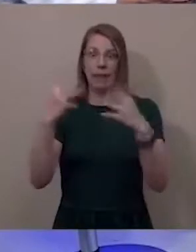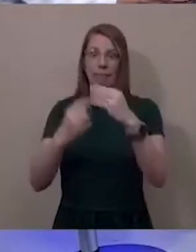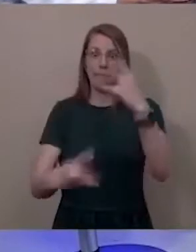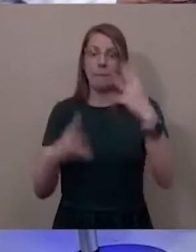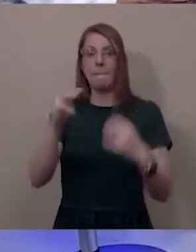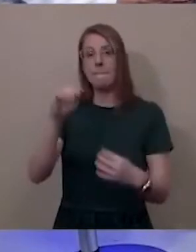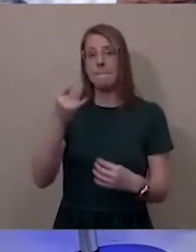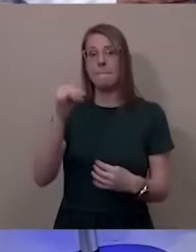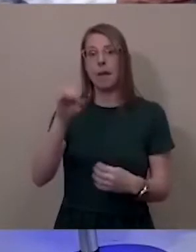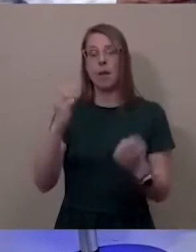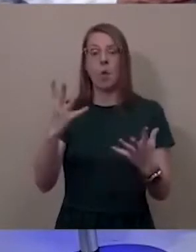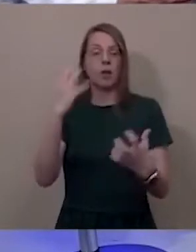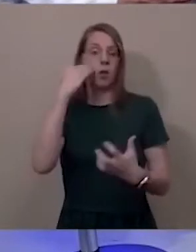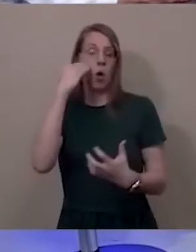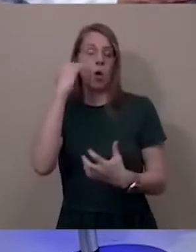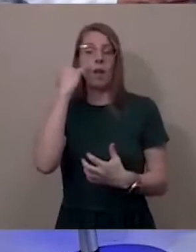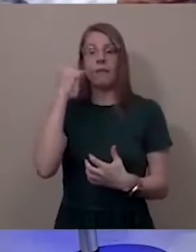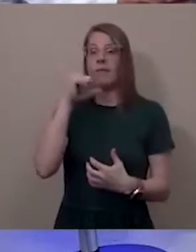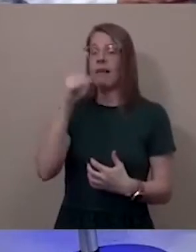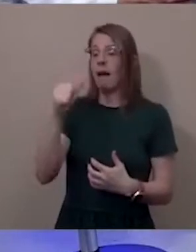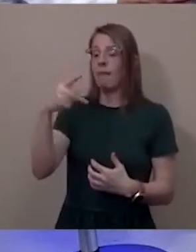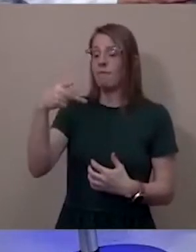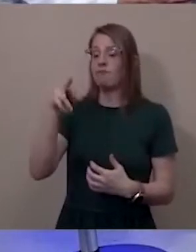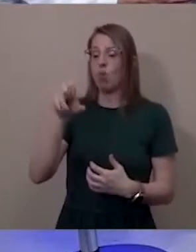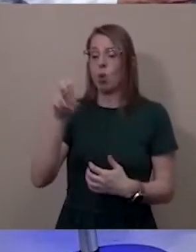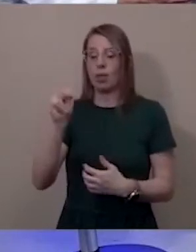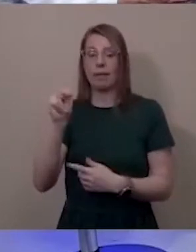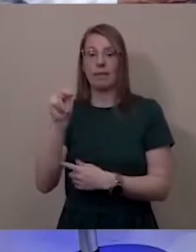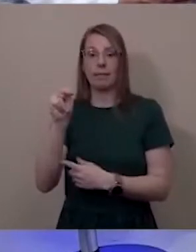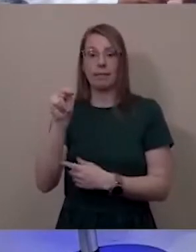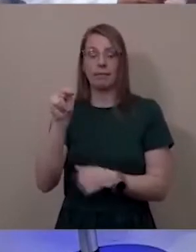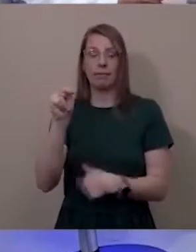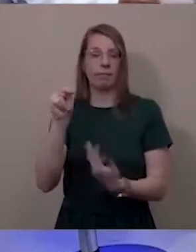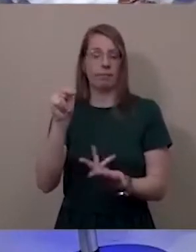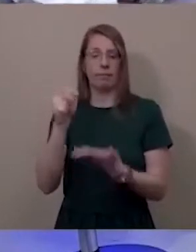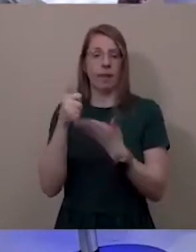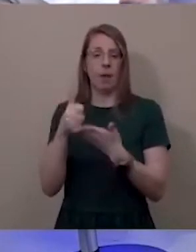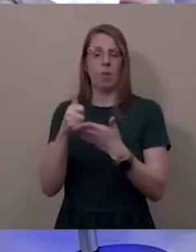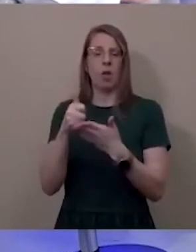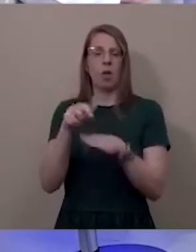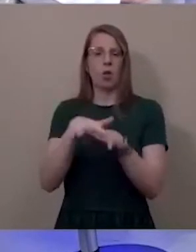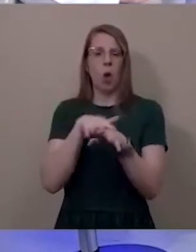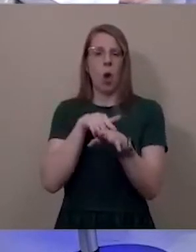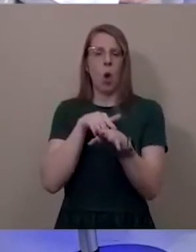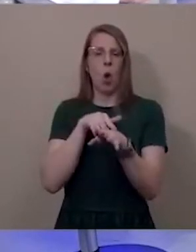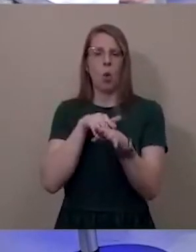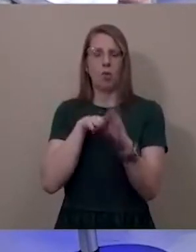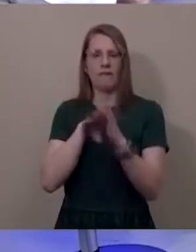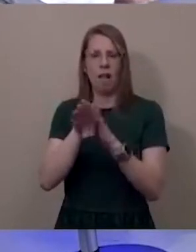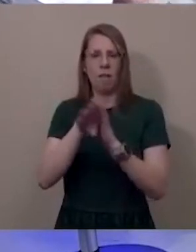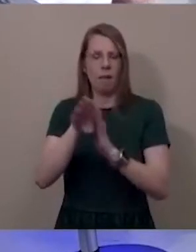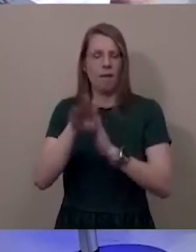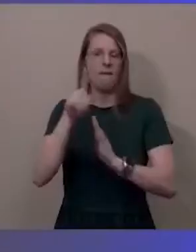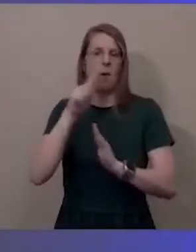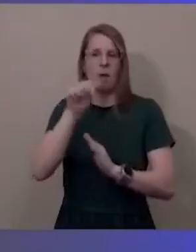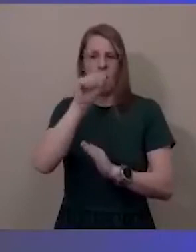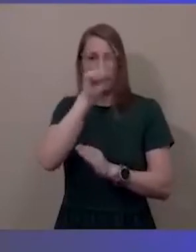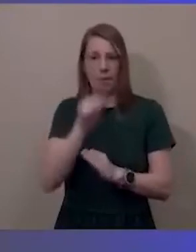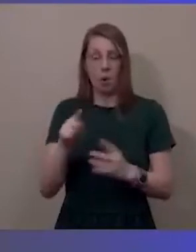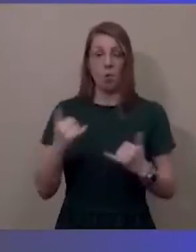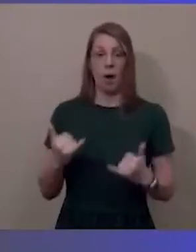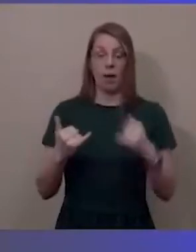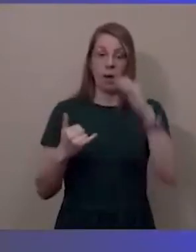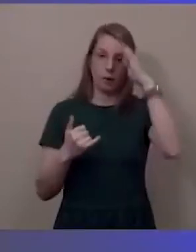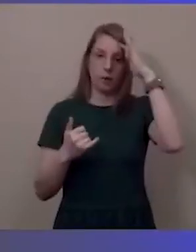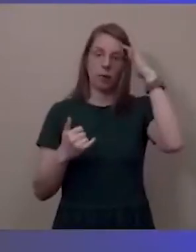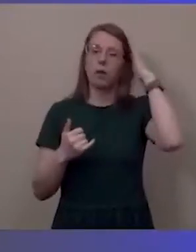wants to know, if it's not the protein, then what helps slow the progression of Alzheimer's? Well, right now, so